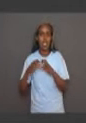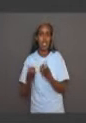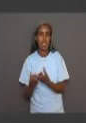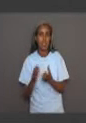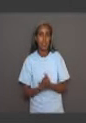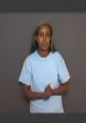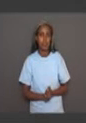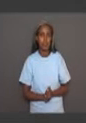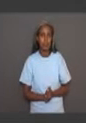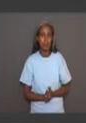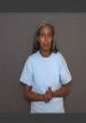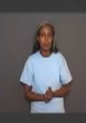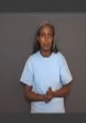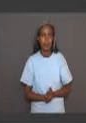class.